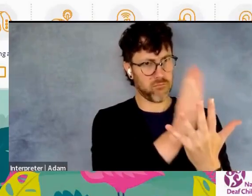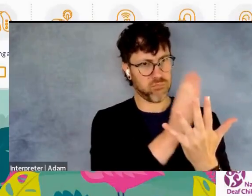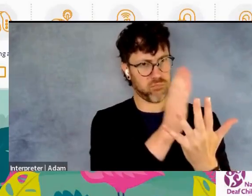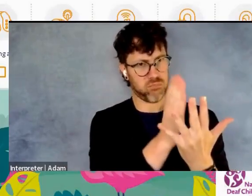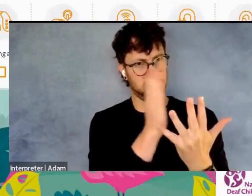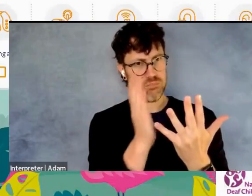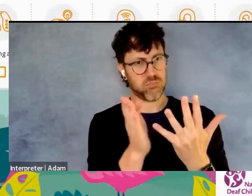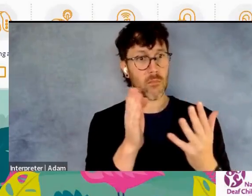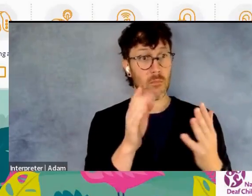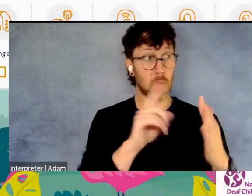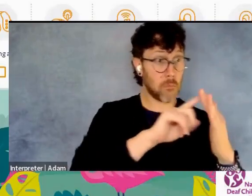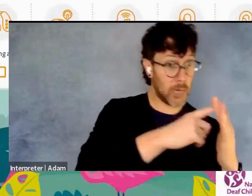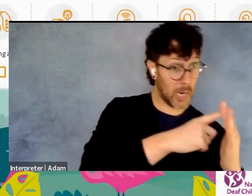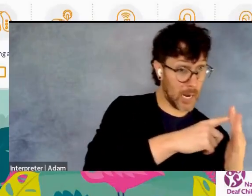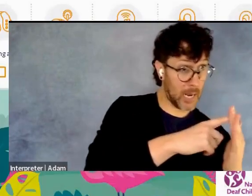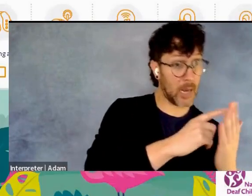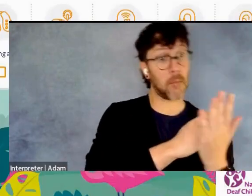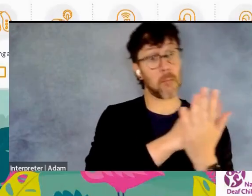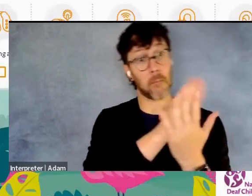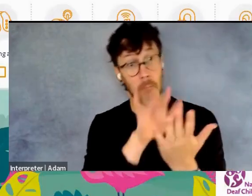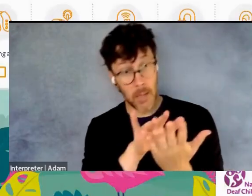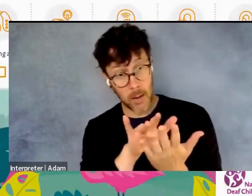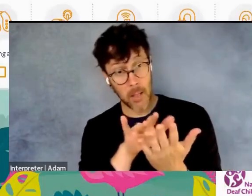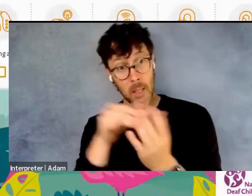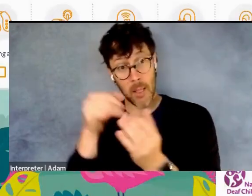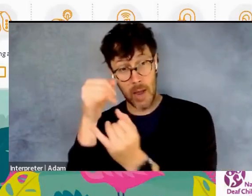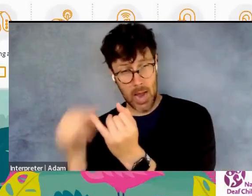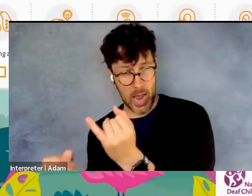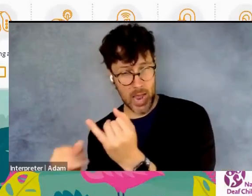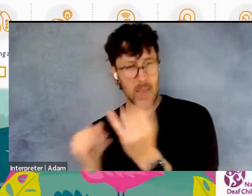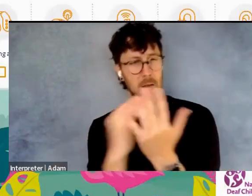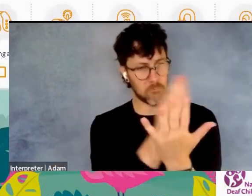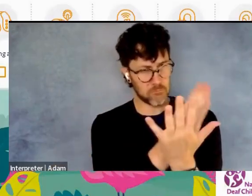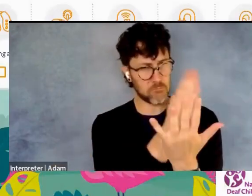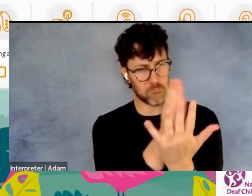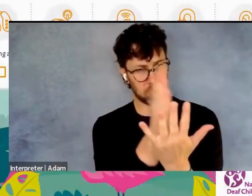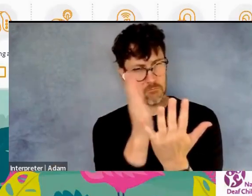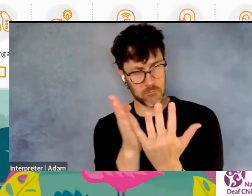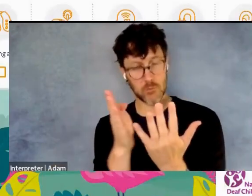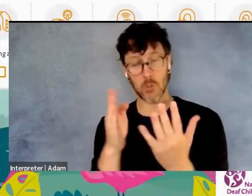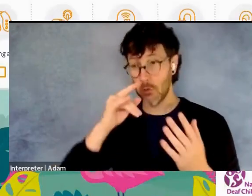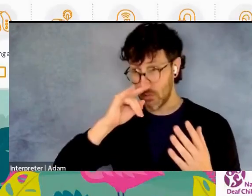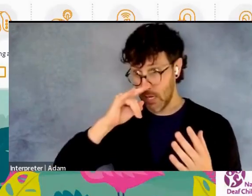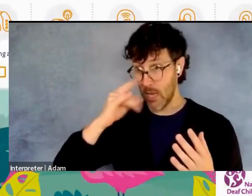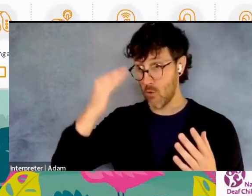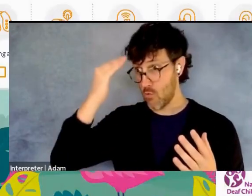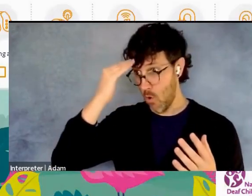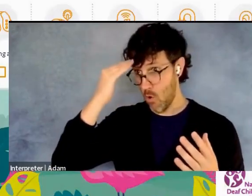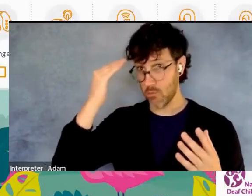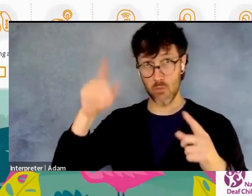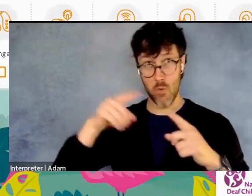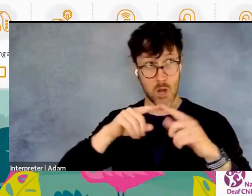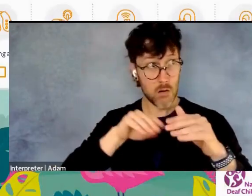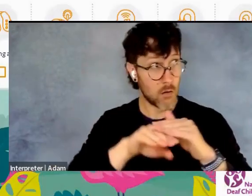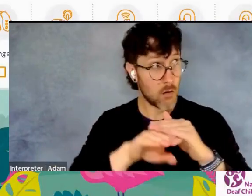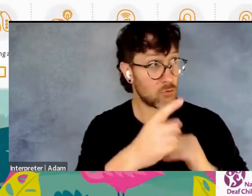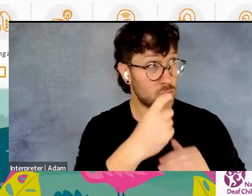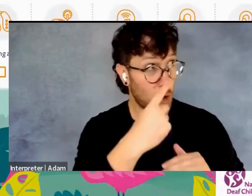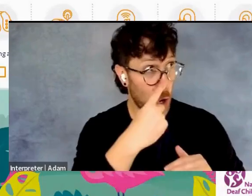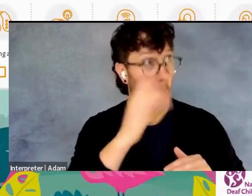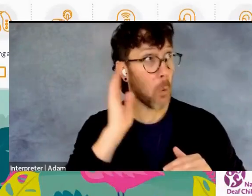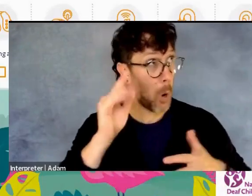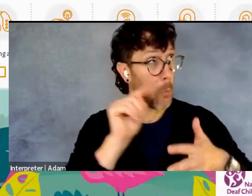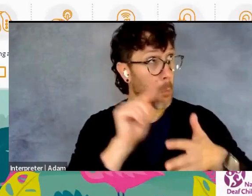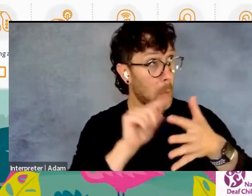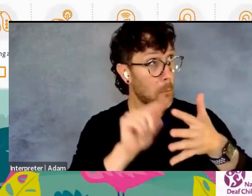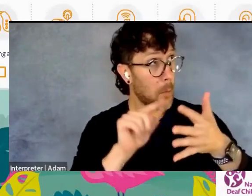that sort of event that you do, so the child knows what to expect when they go to Target. So when they go to Target, these are the things that